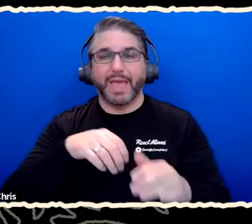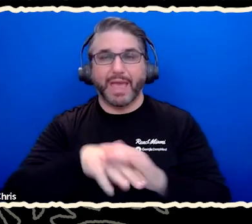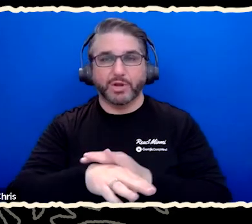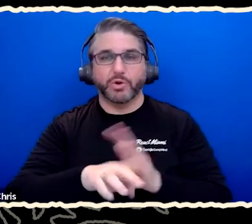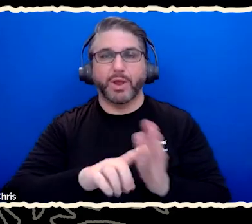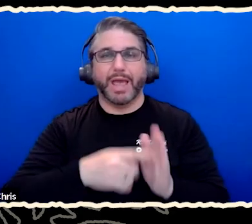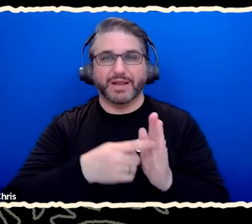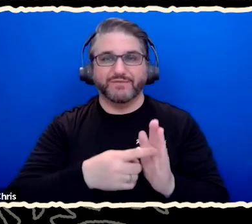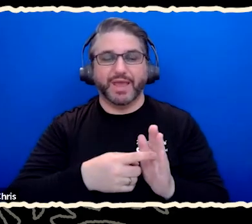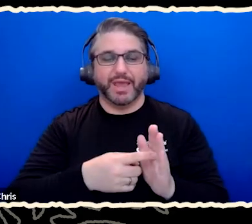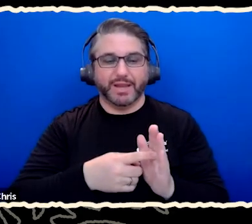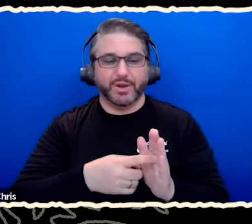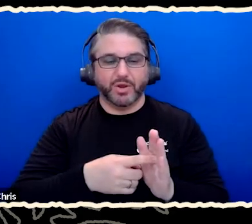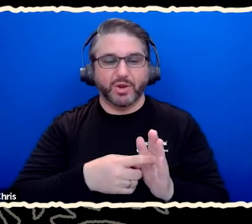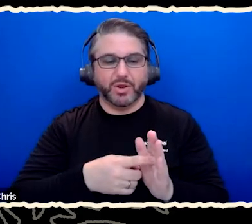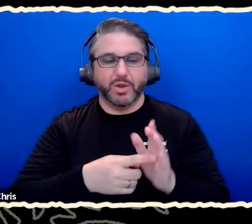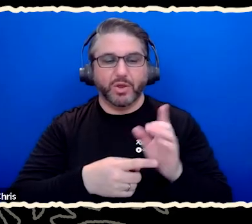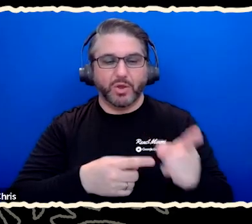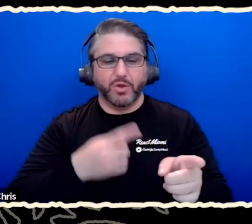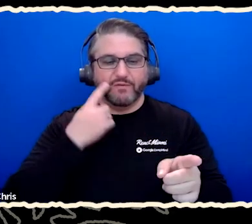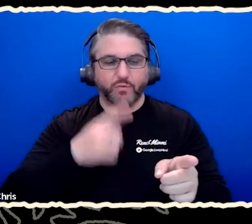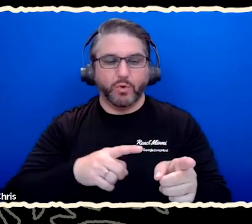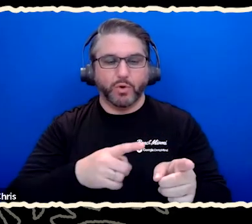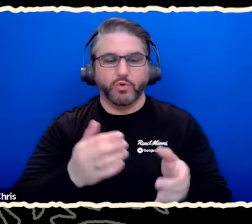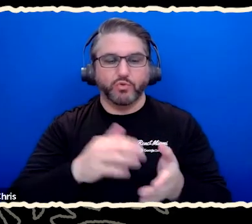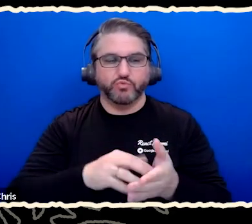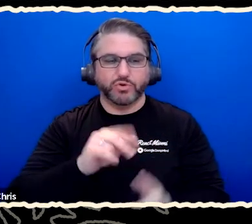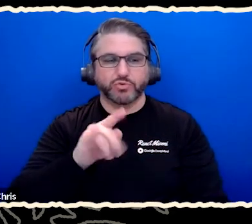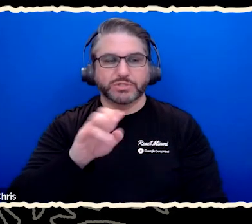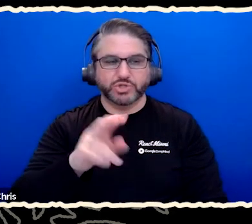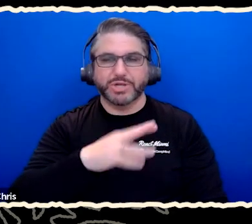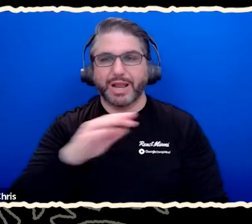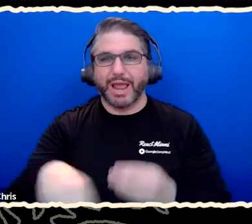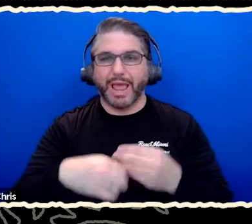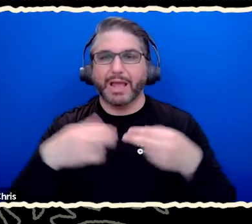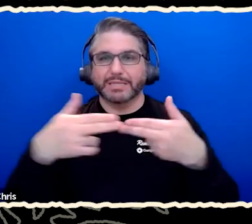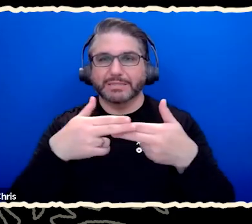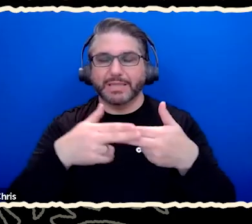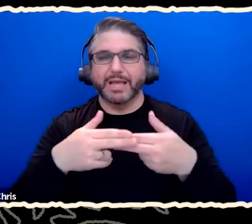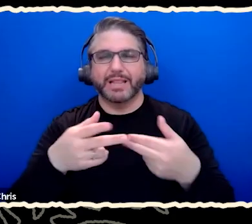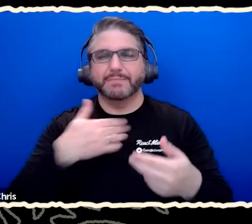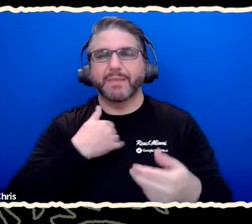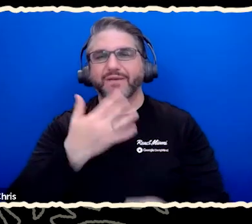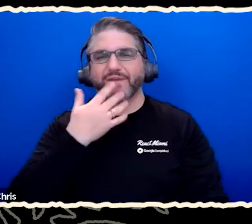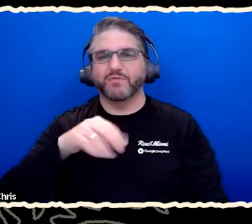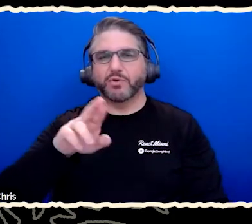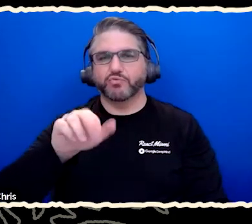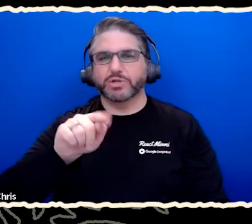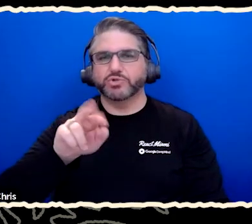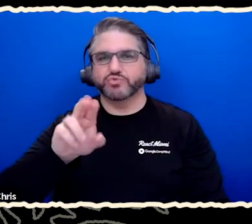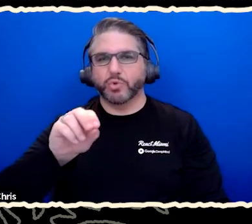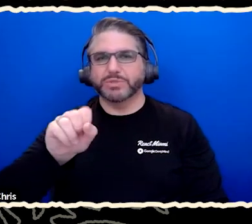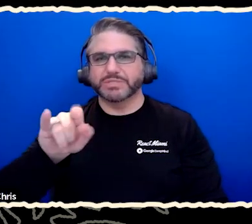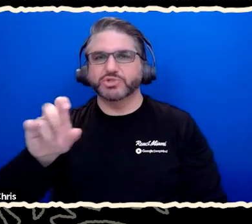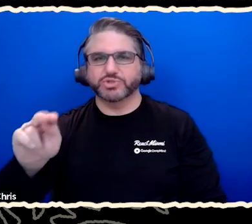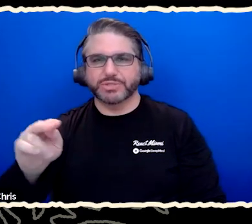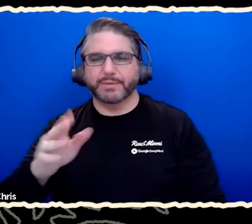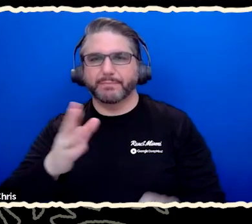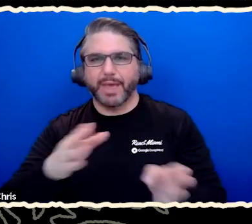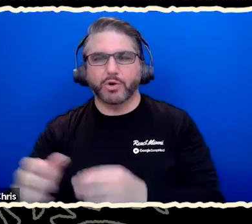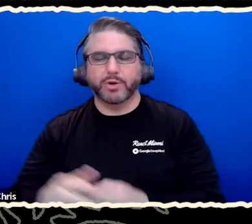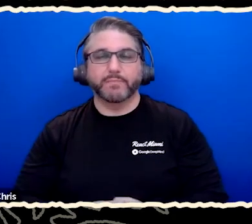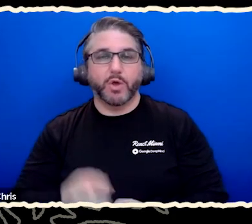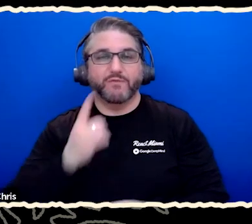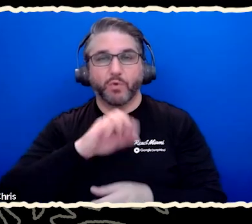a view transition and do a slide up for this one. This is my favorite view transition pattern, by the way. And for the fallback, we